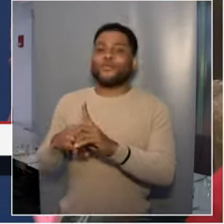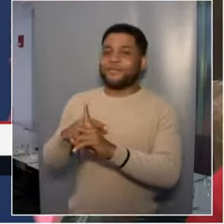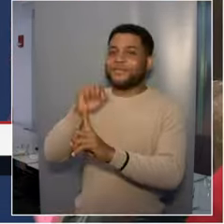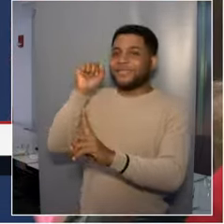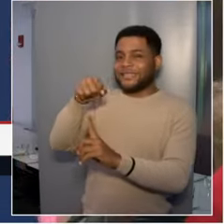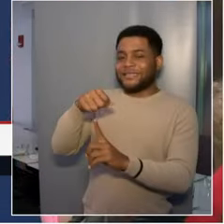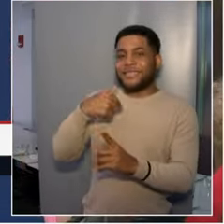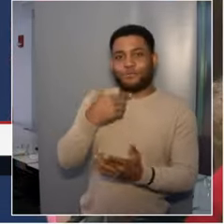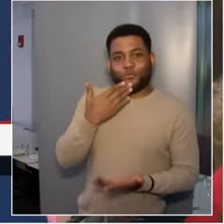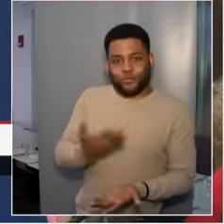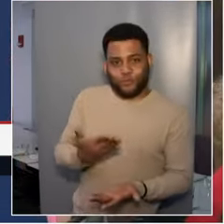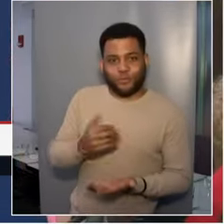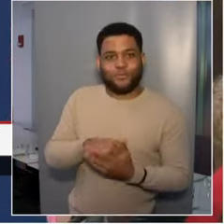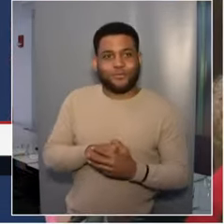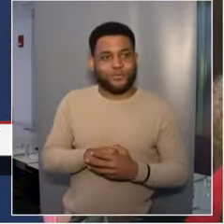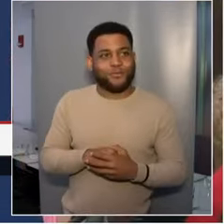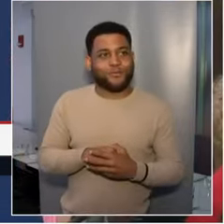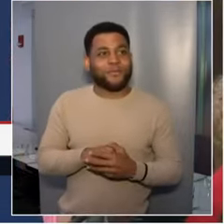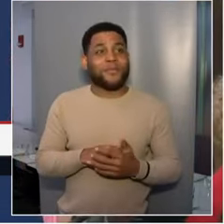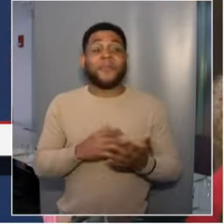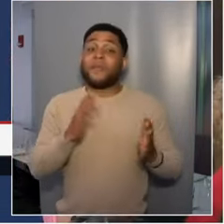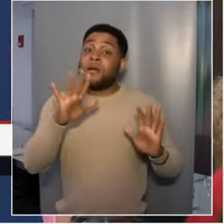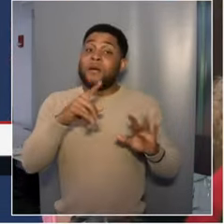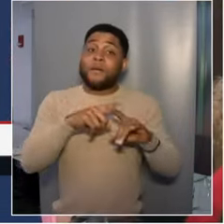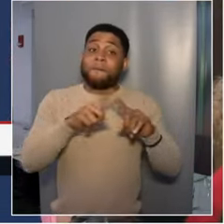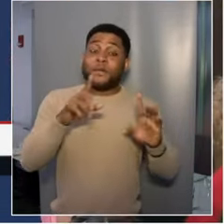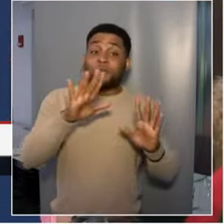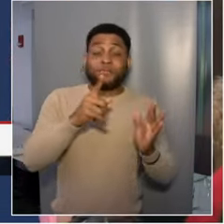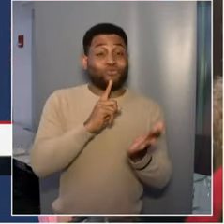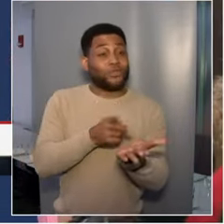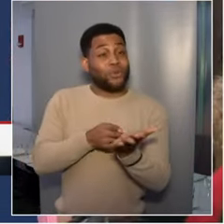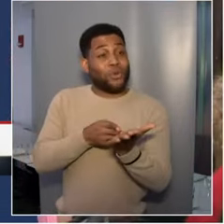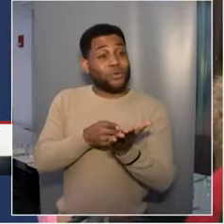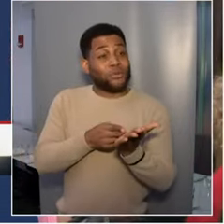No, but, you know, to thine own self be true.